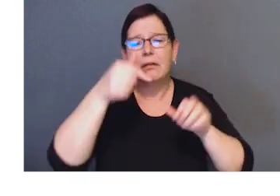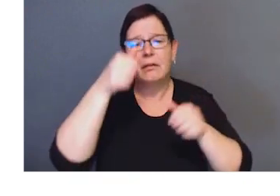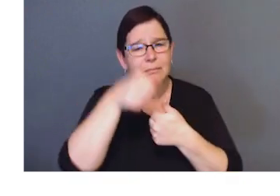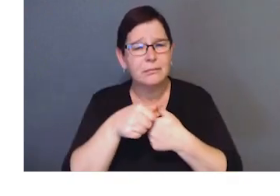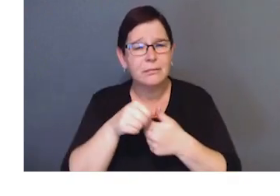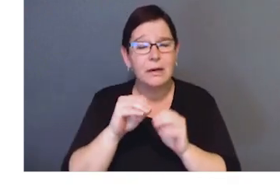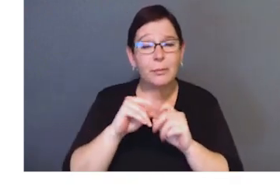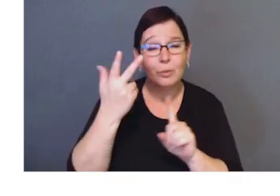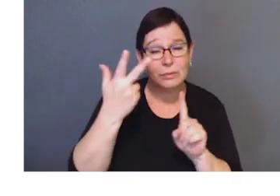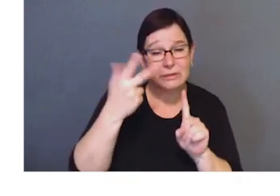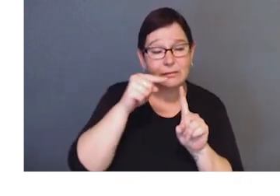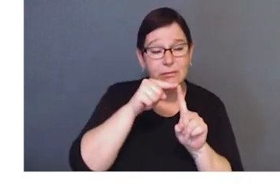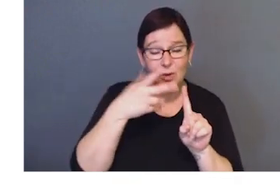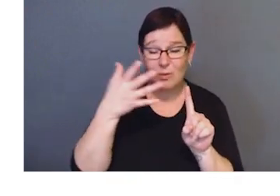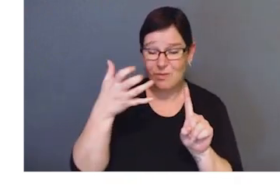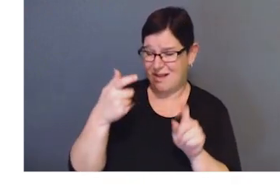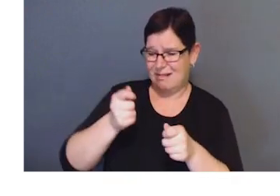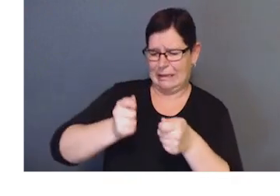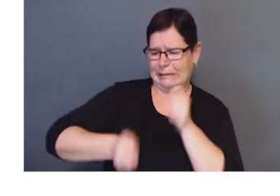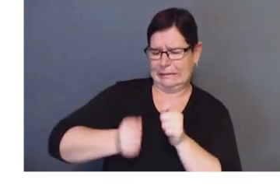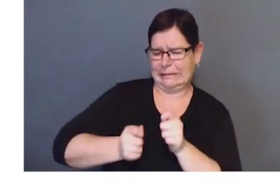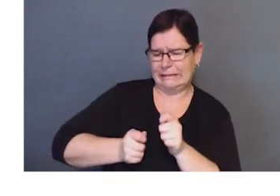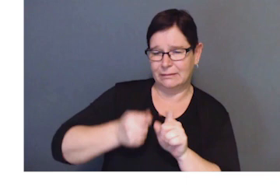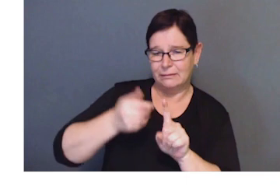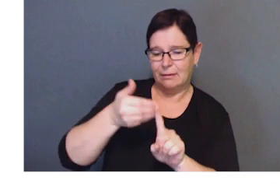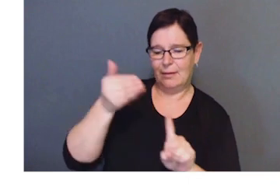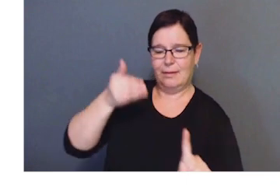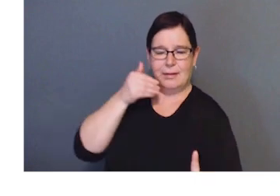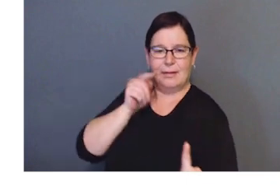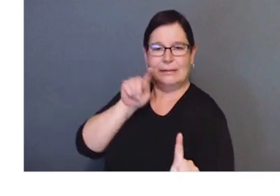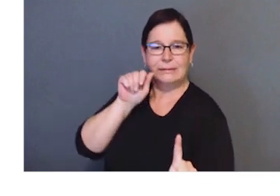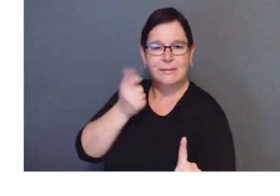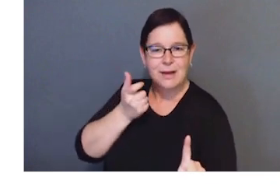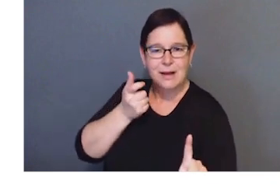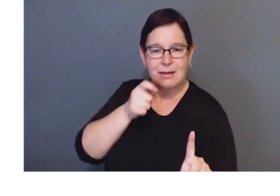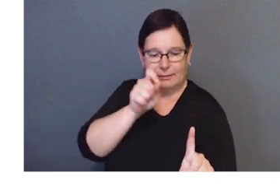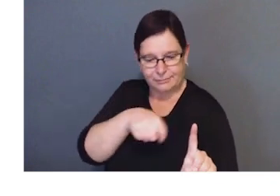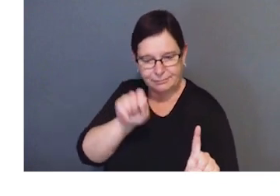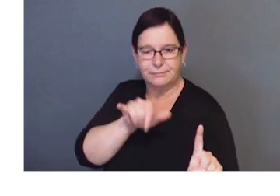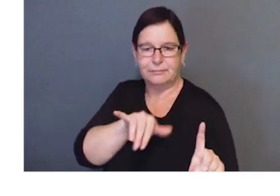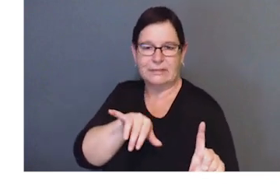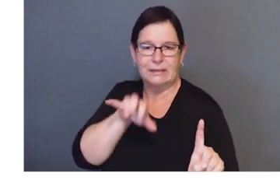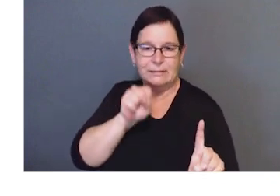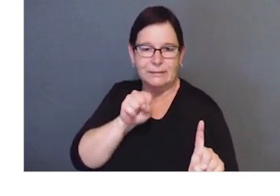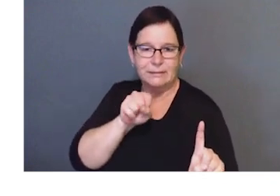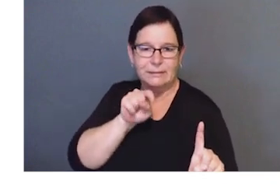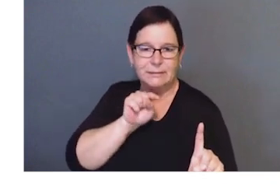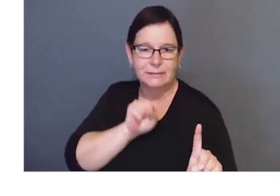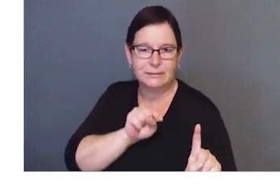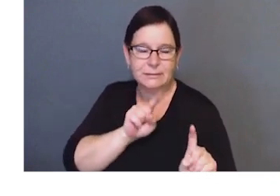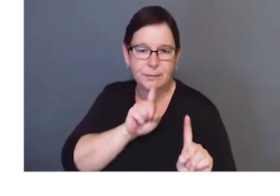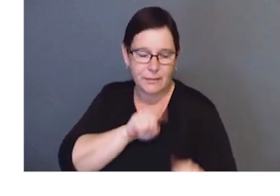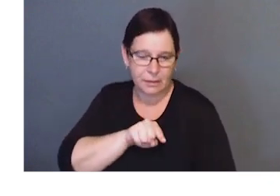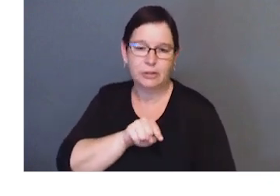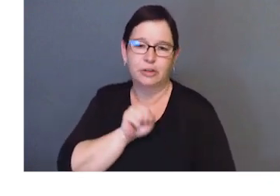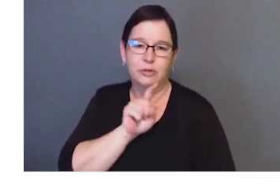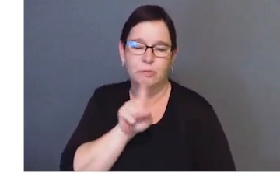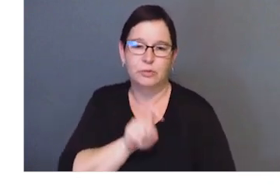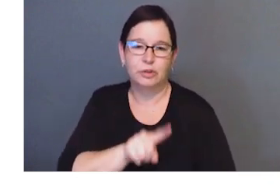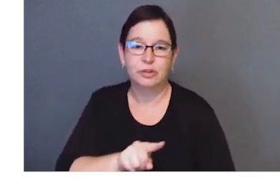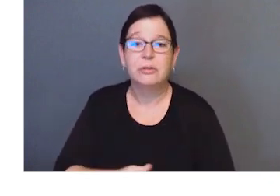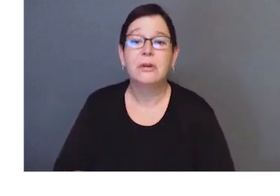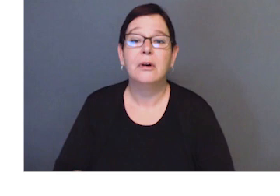question 3 of Part A. And finally, submit your completed form